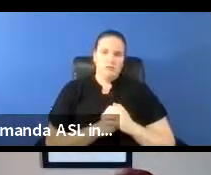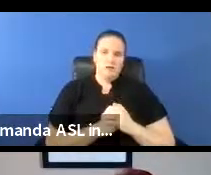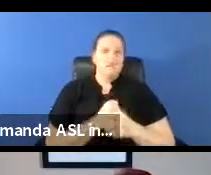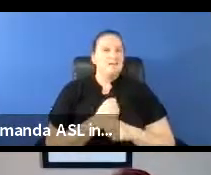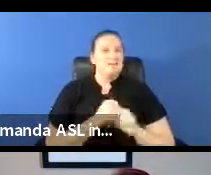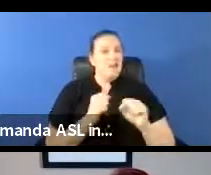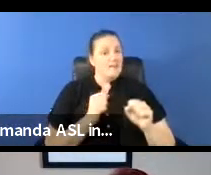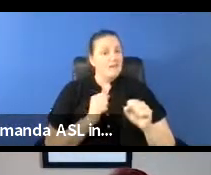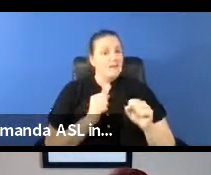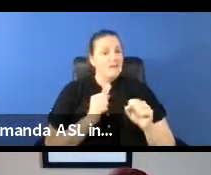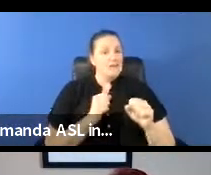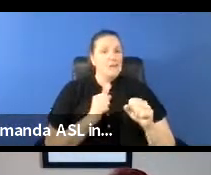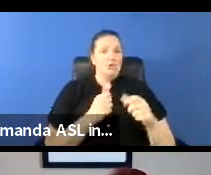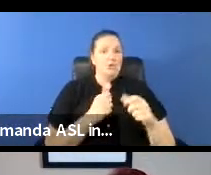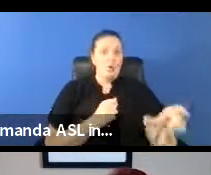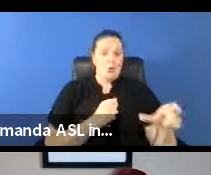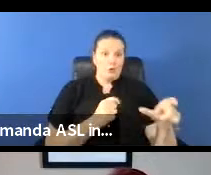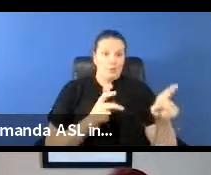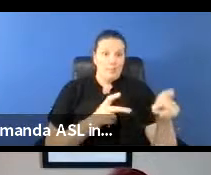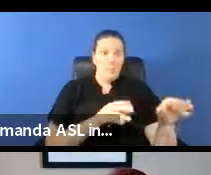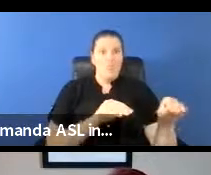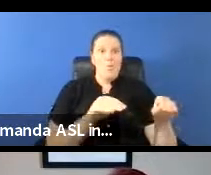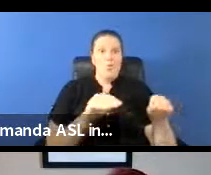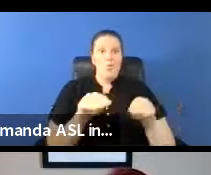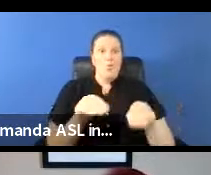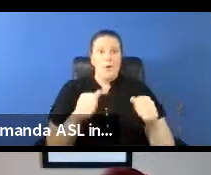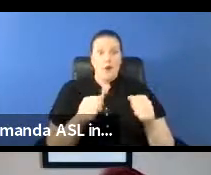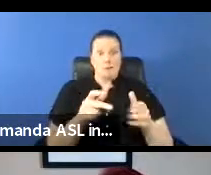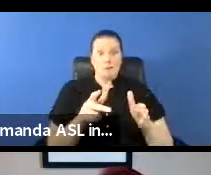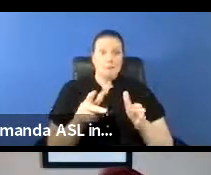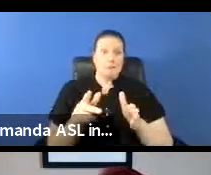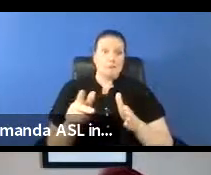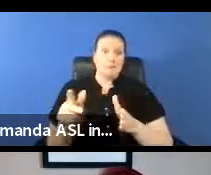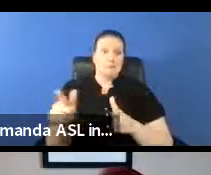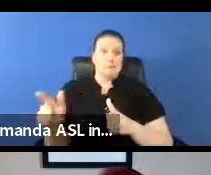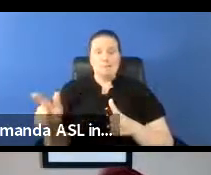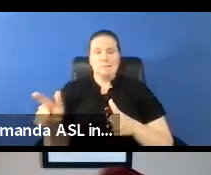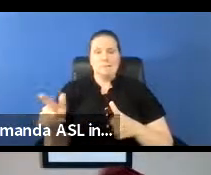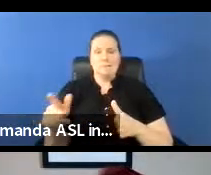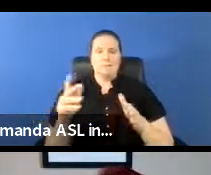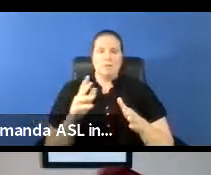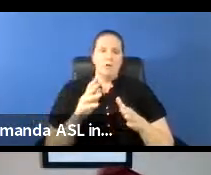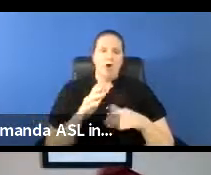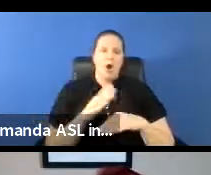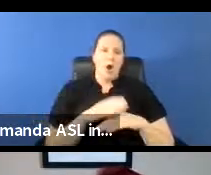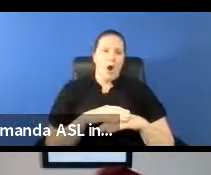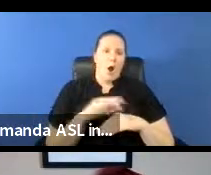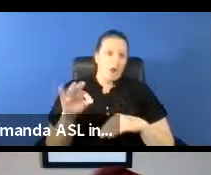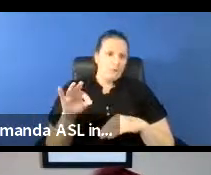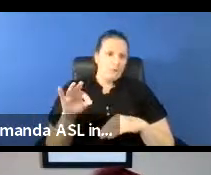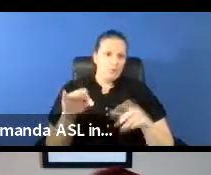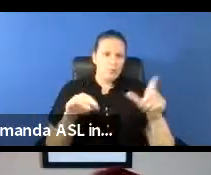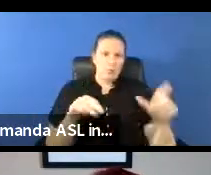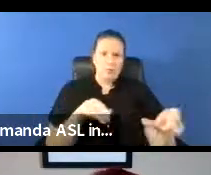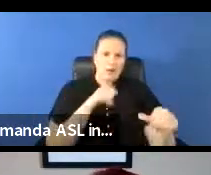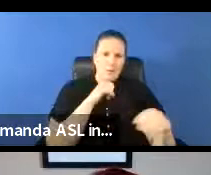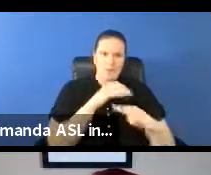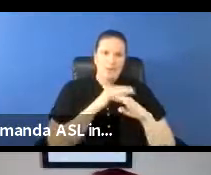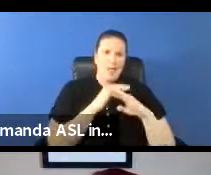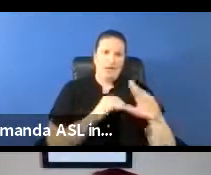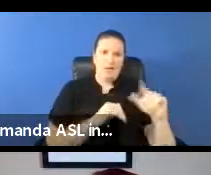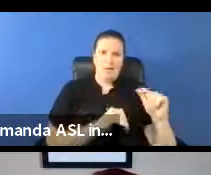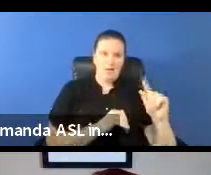can safely move their vehicle off to the shoulder rather than blocking a